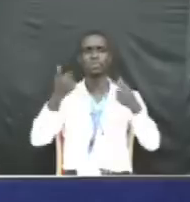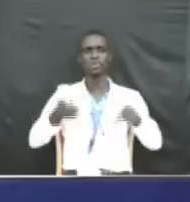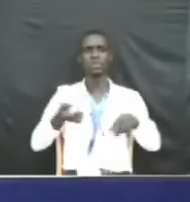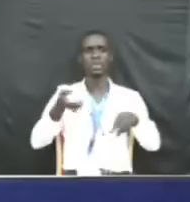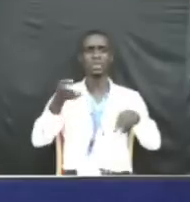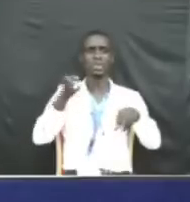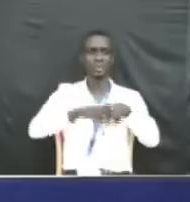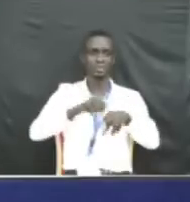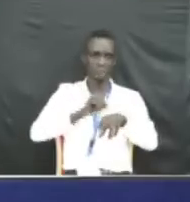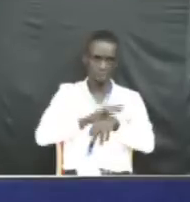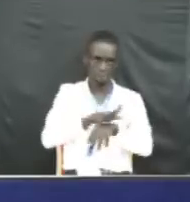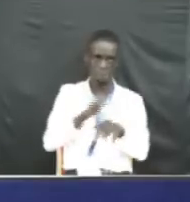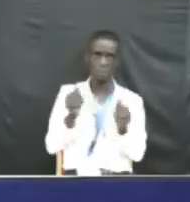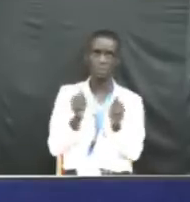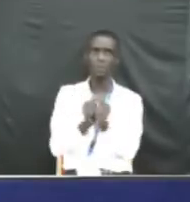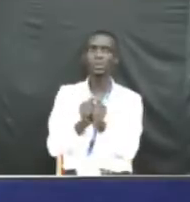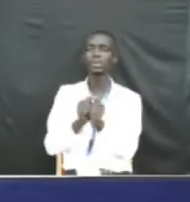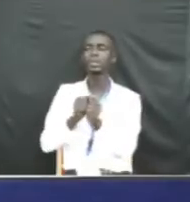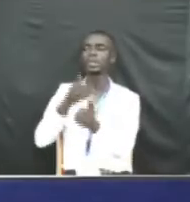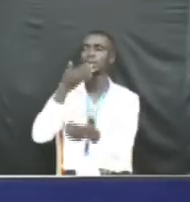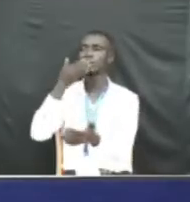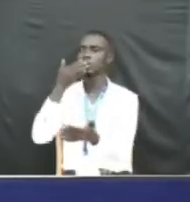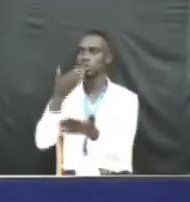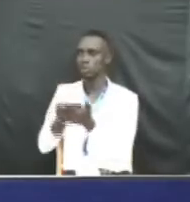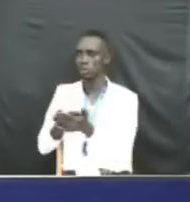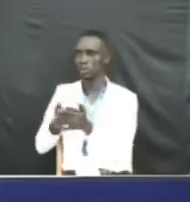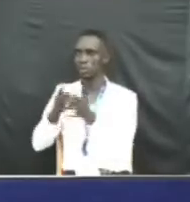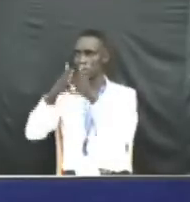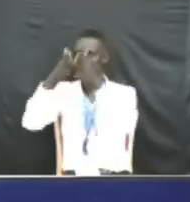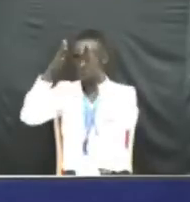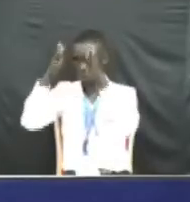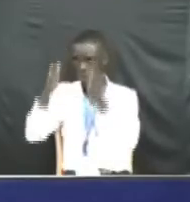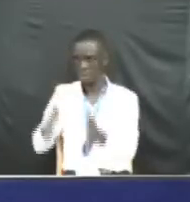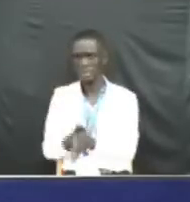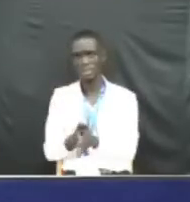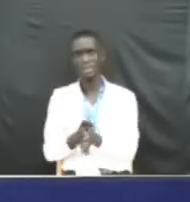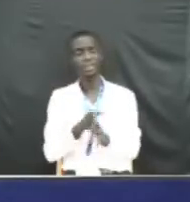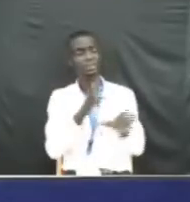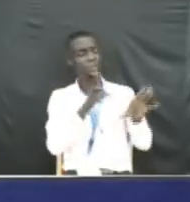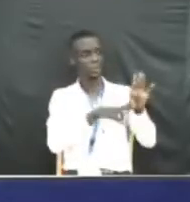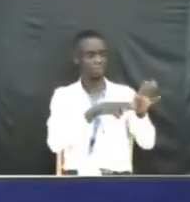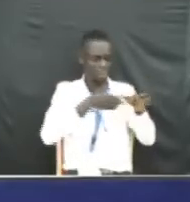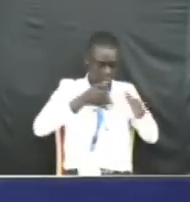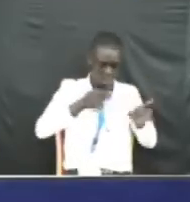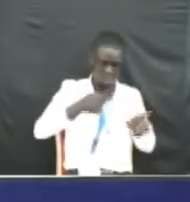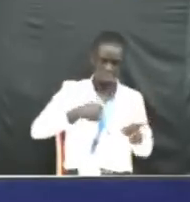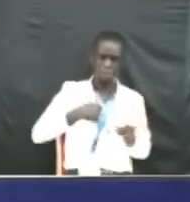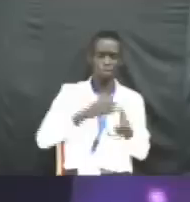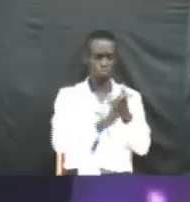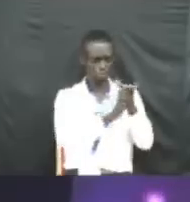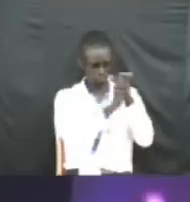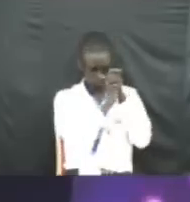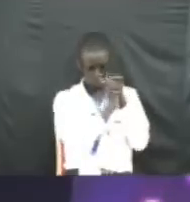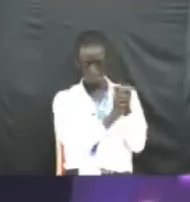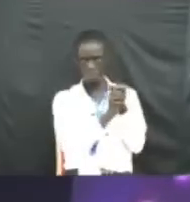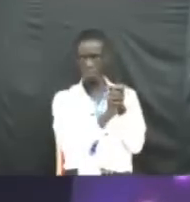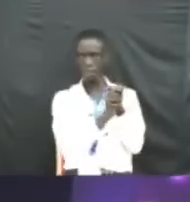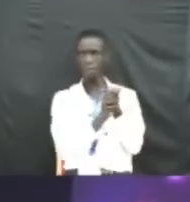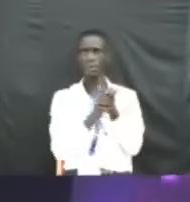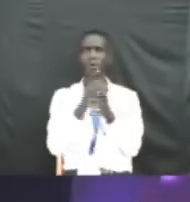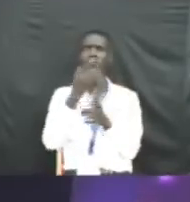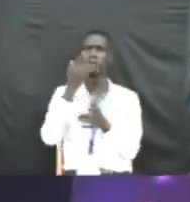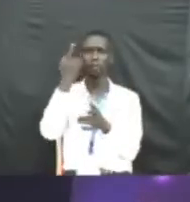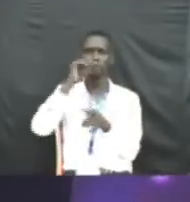with the right leadership. Apostle Chairman, permit me to congratulate you for your stailing leadership